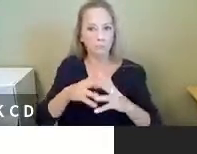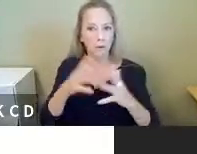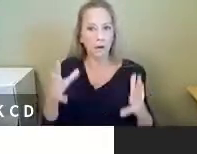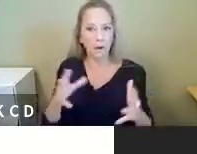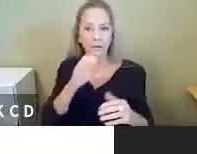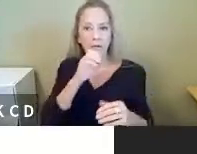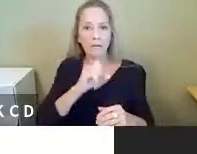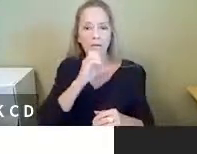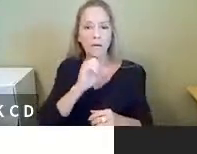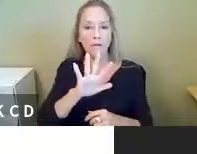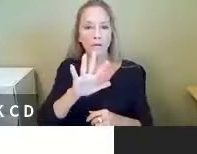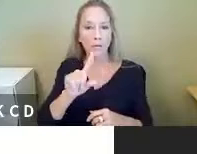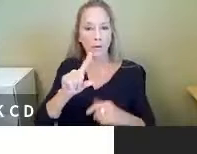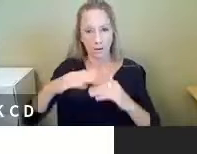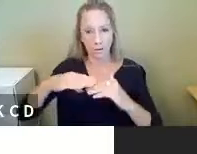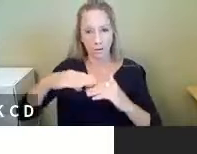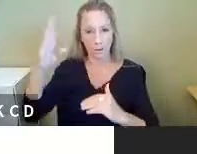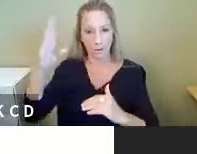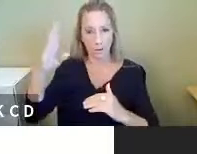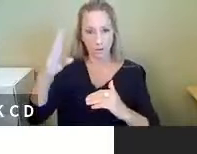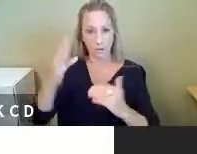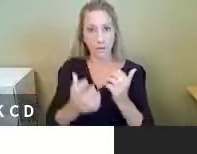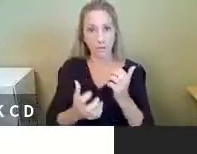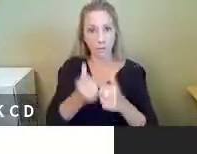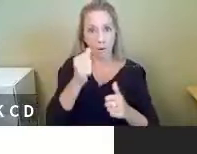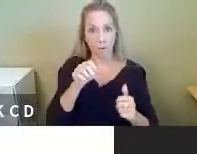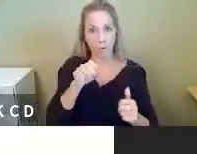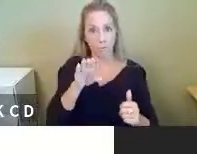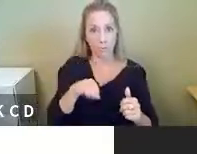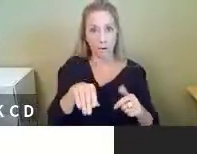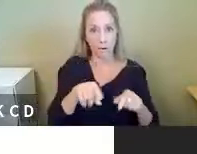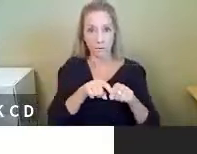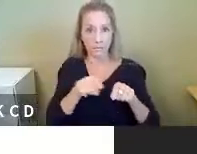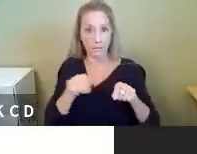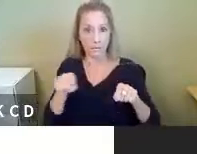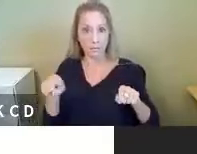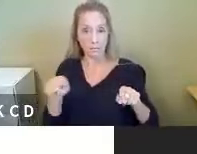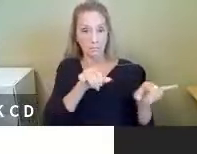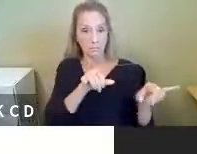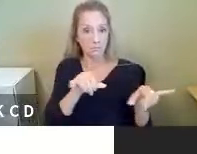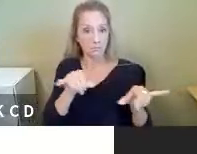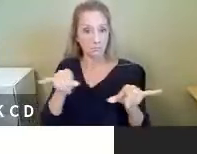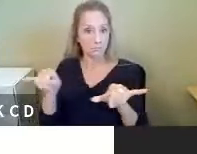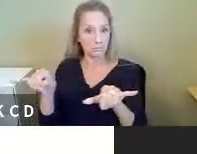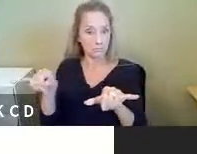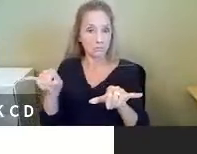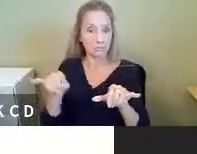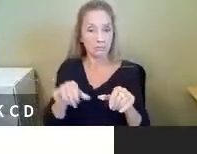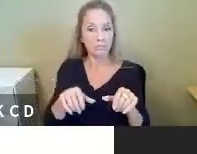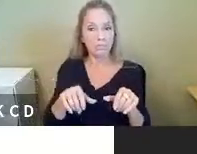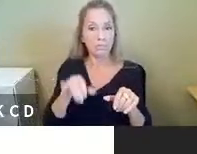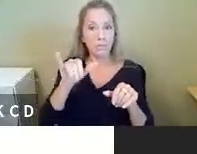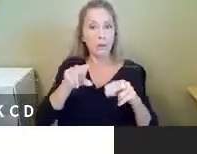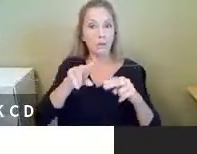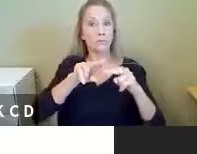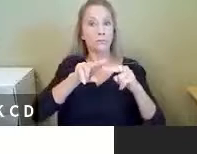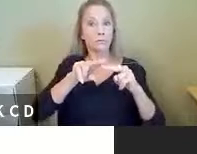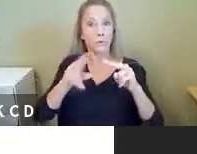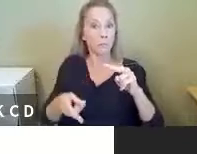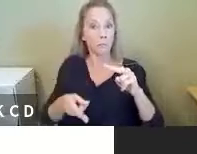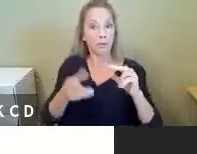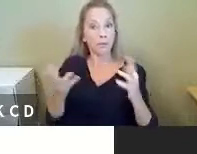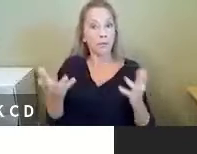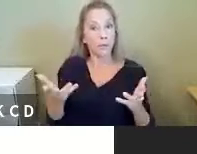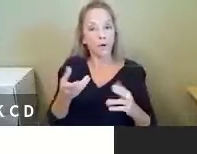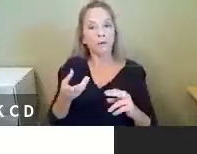that most of the bottom row has been relatively stable. So the drop is very much, the